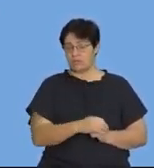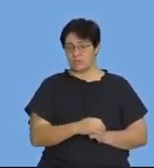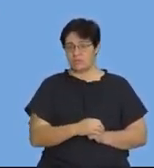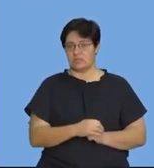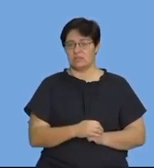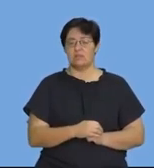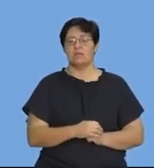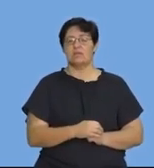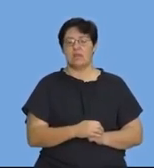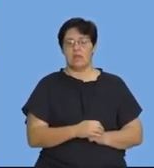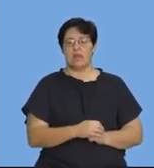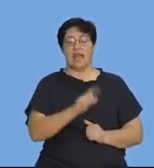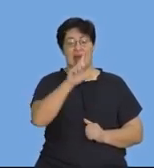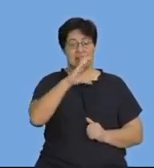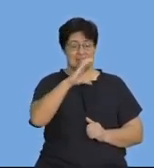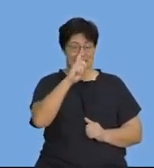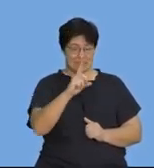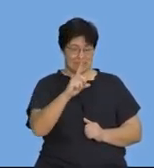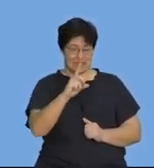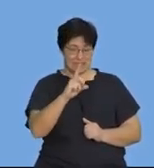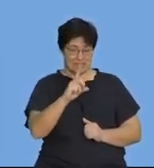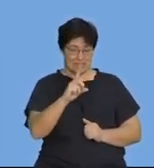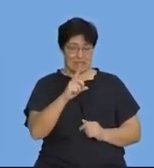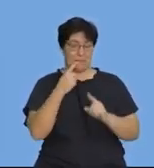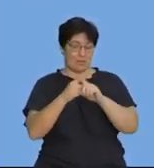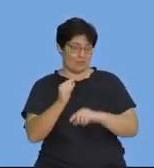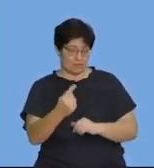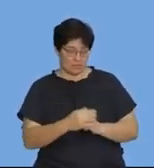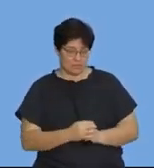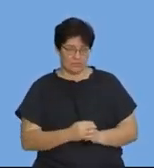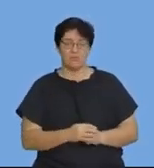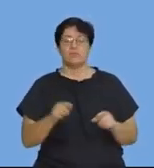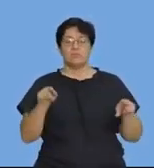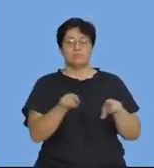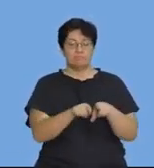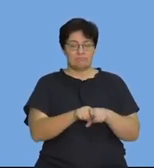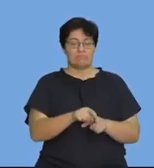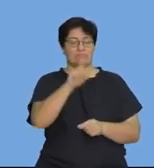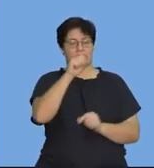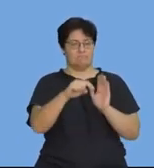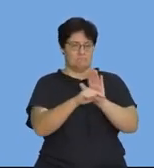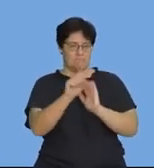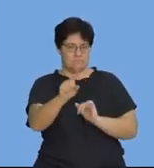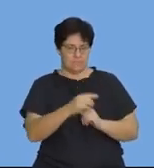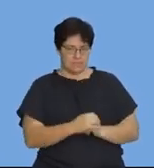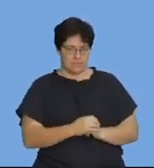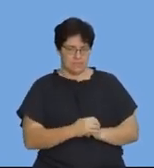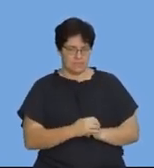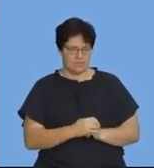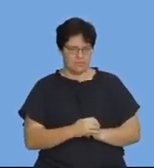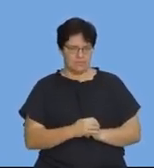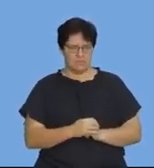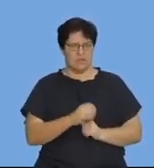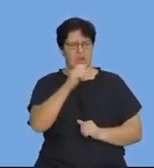the LCD. So my LCD first will be equals to x minus 1, right? What do you do with